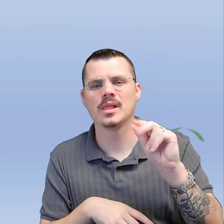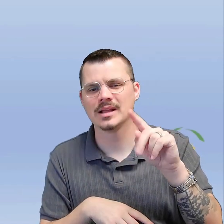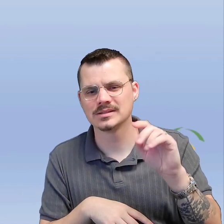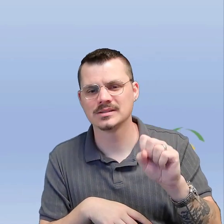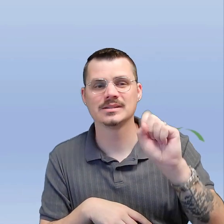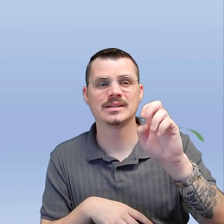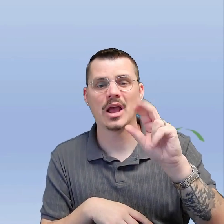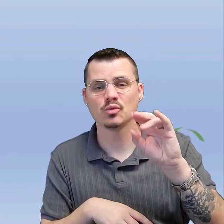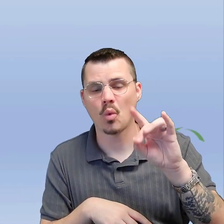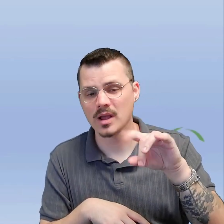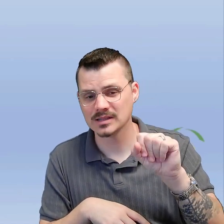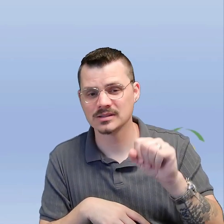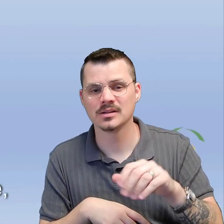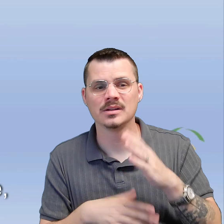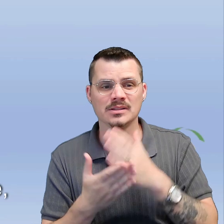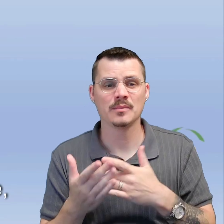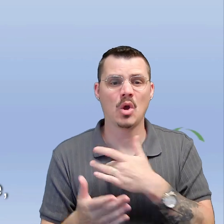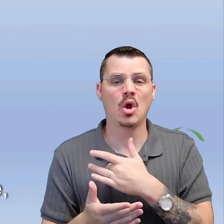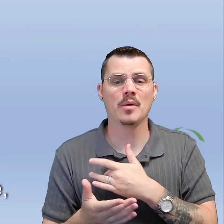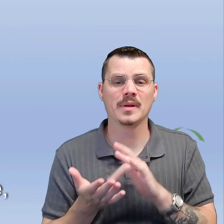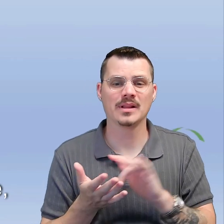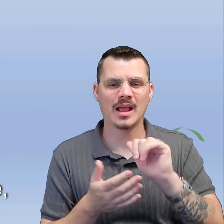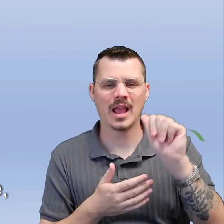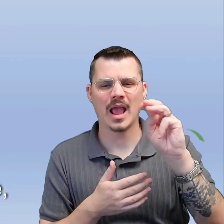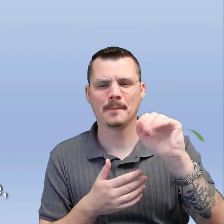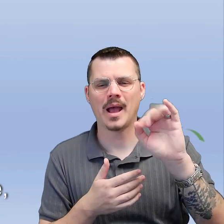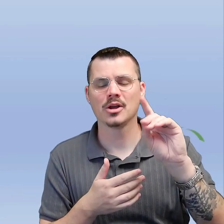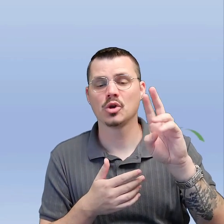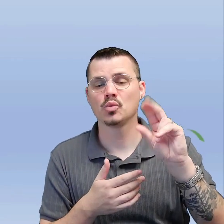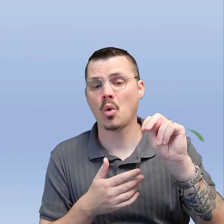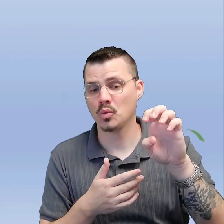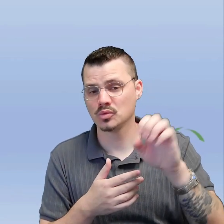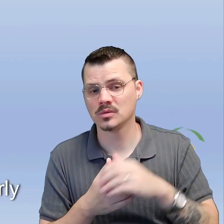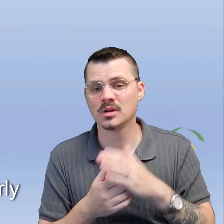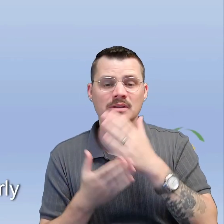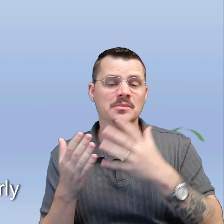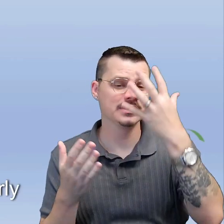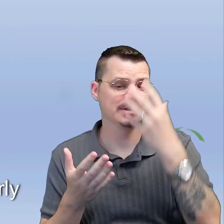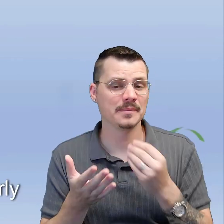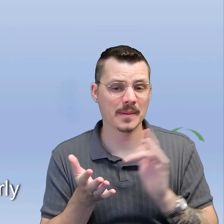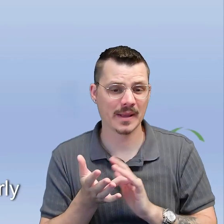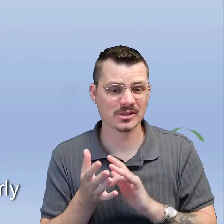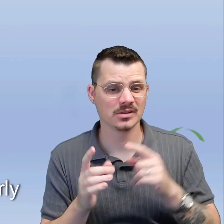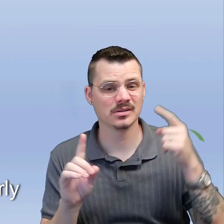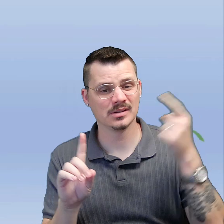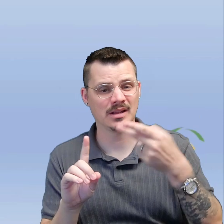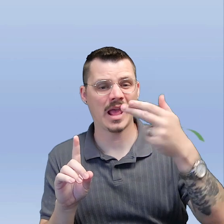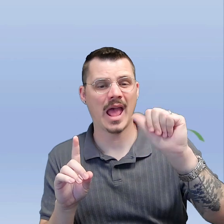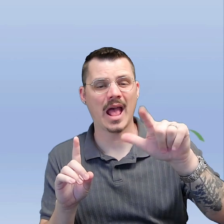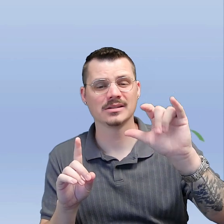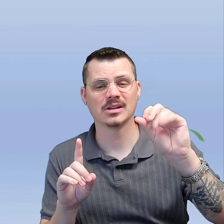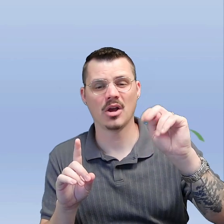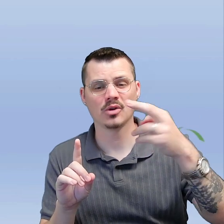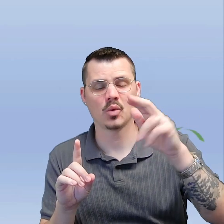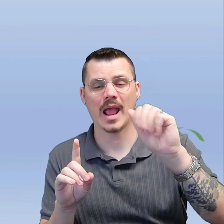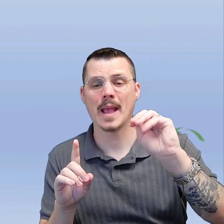stimulants, steroids, certain heart medications like amiodarone, some sleeping medicines, particularly Halcion